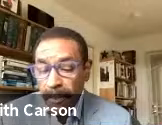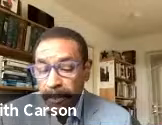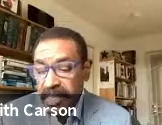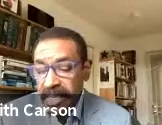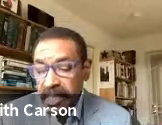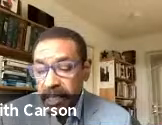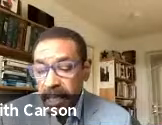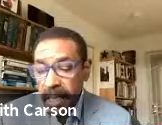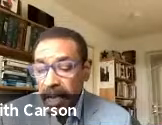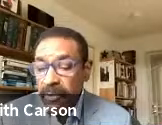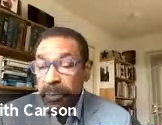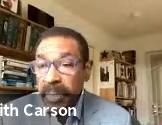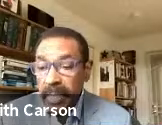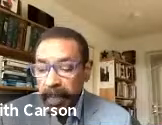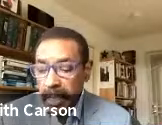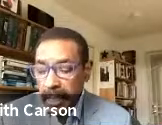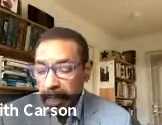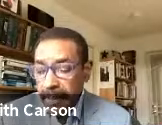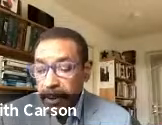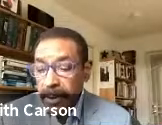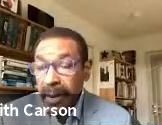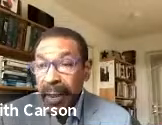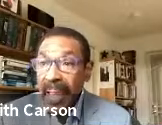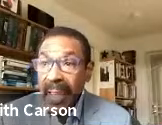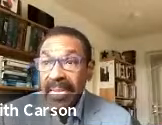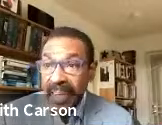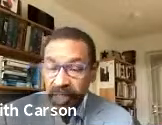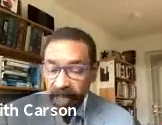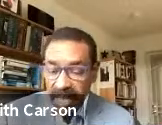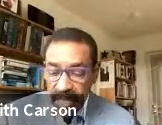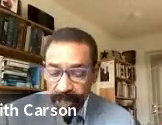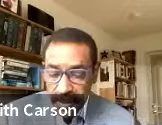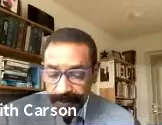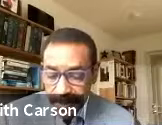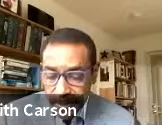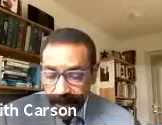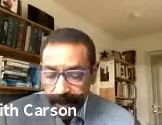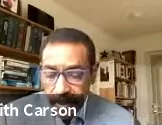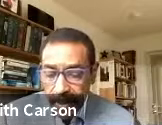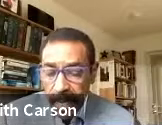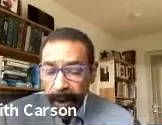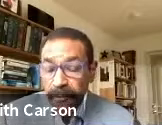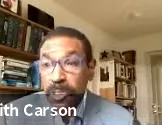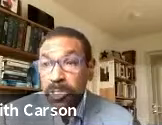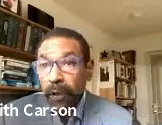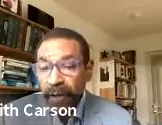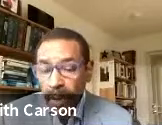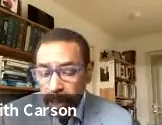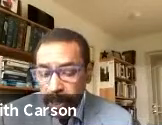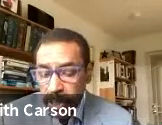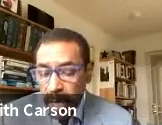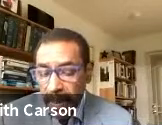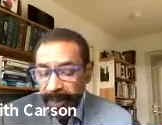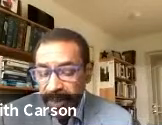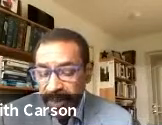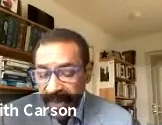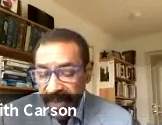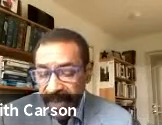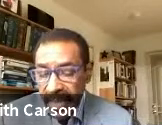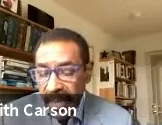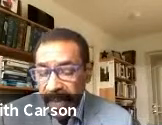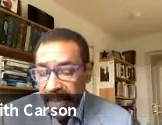representation from business, government, labor, and education. First off, I want to start